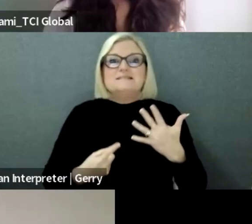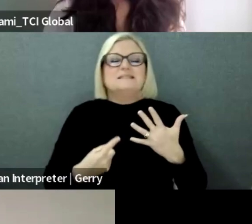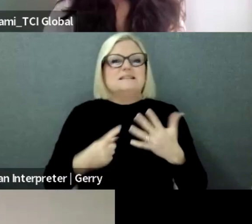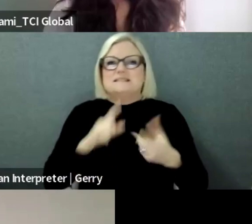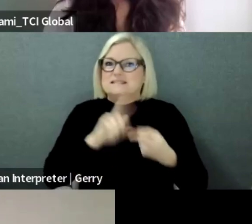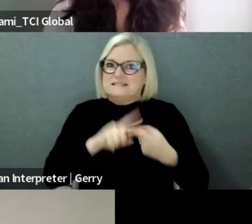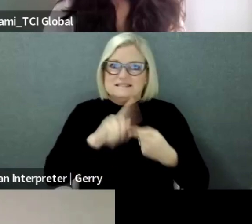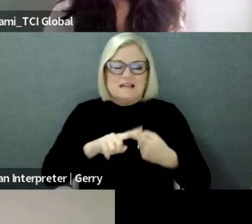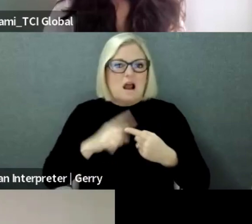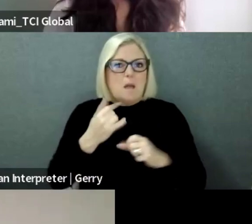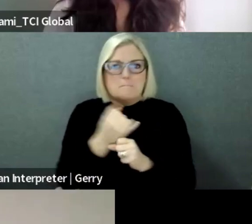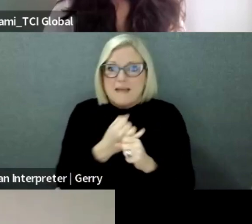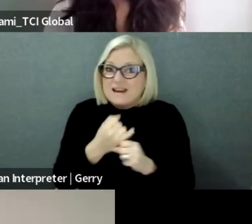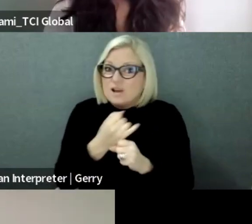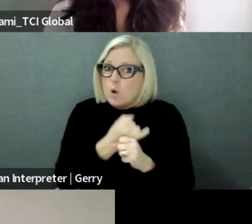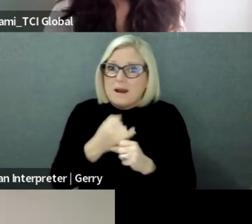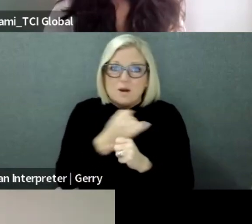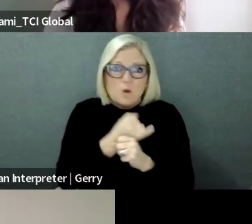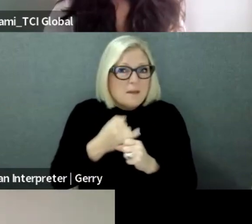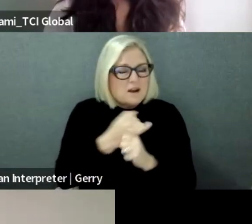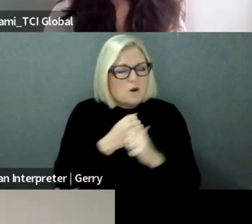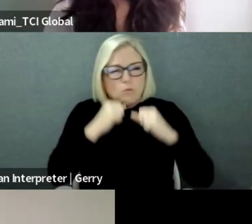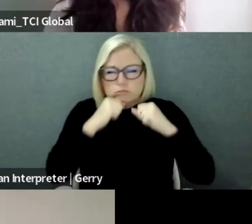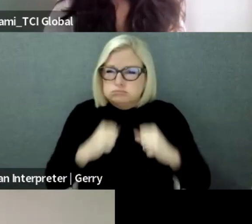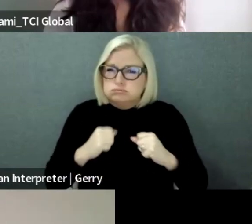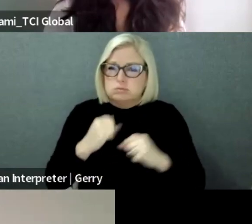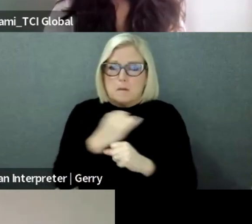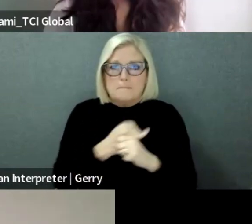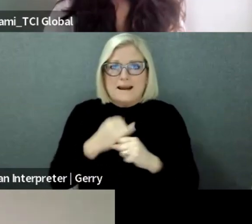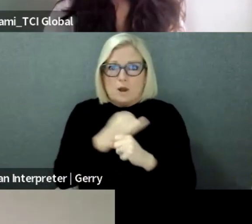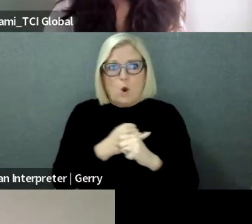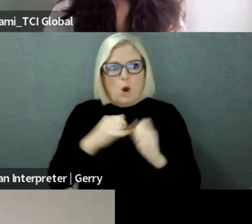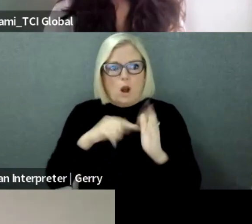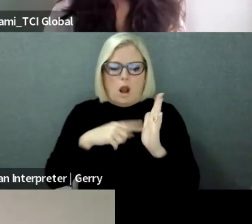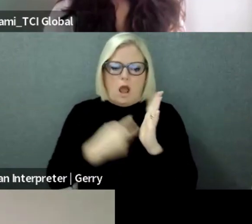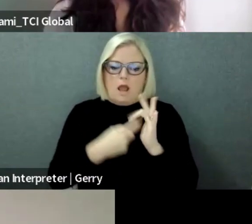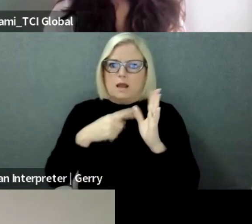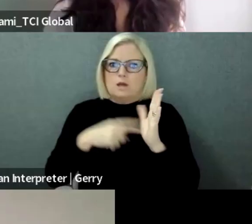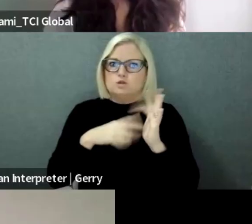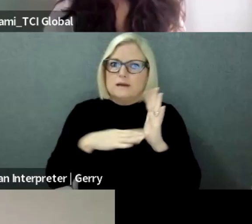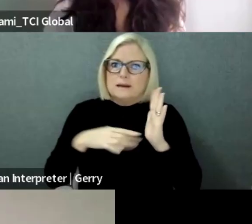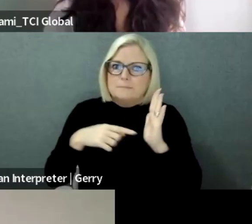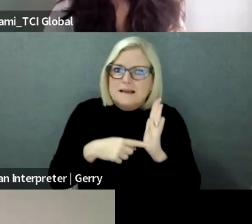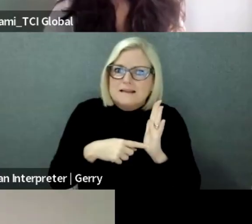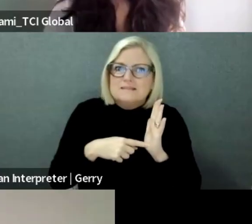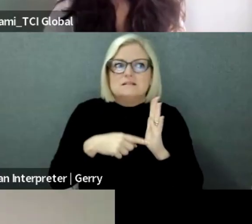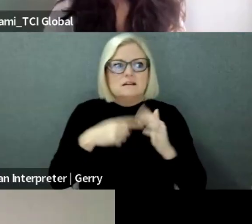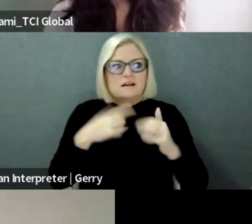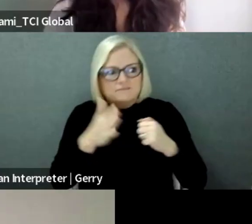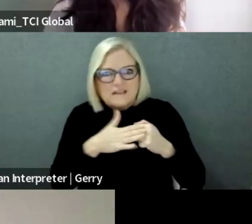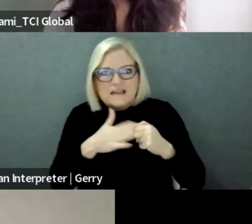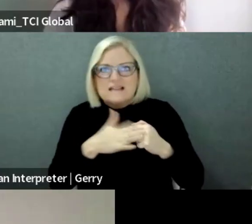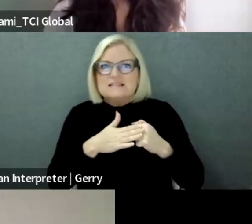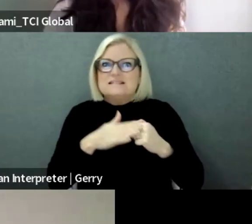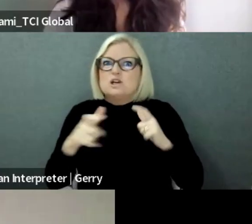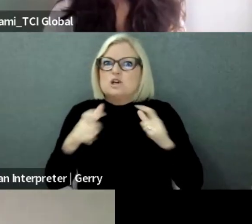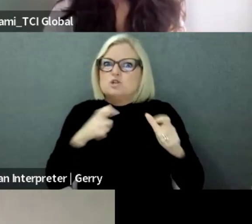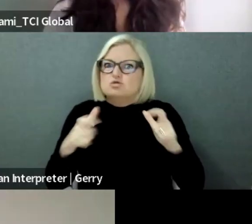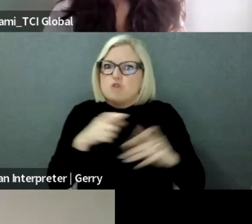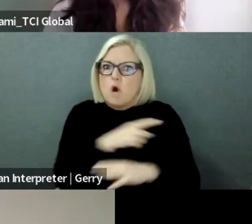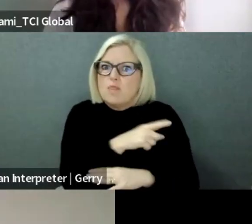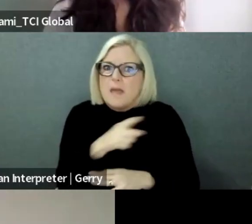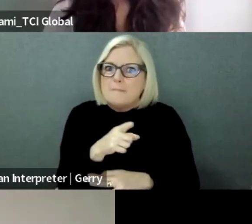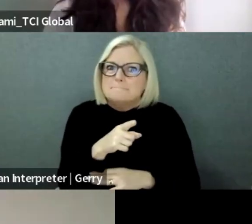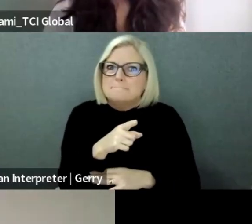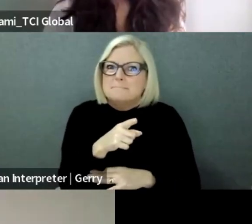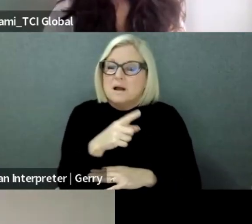this means they are seen mainly as people who need treatment or to be fixed or controlled, rather than as rights holders with